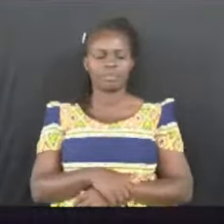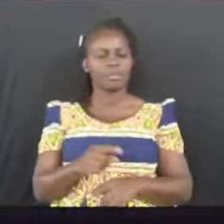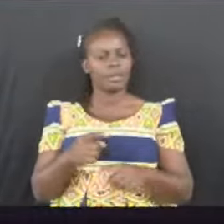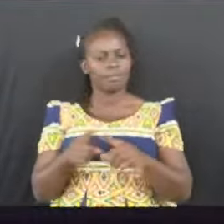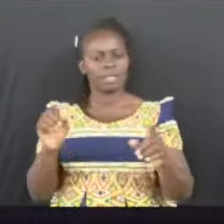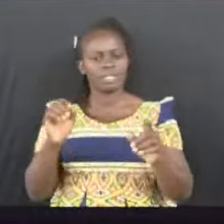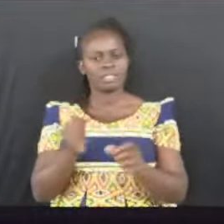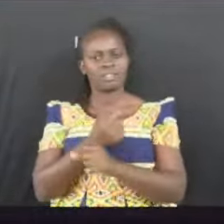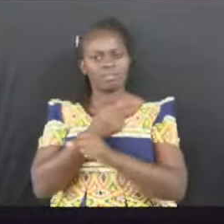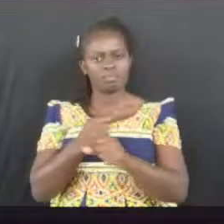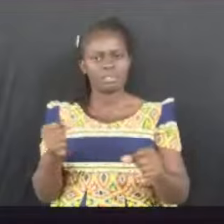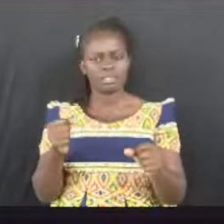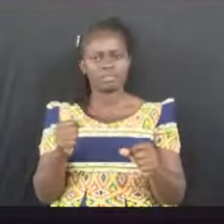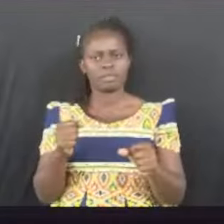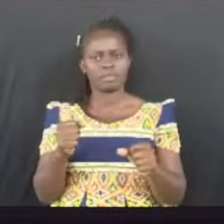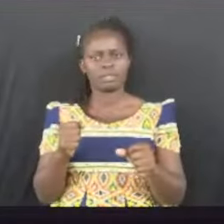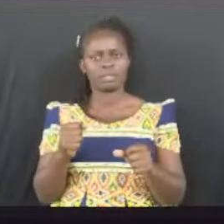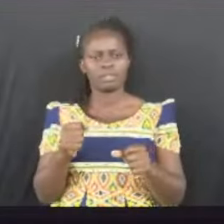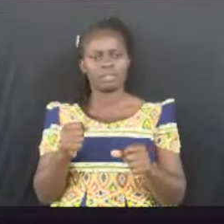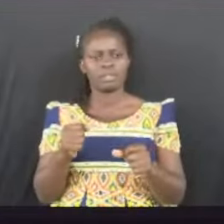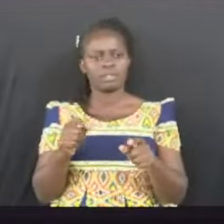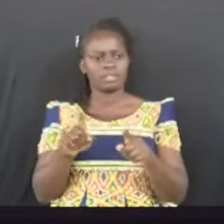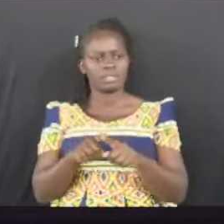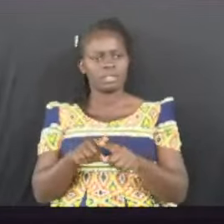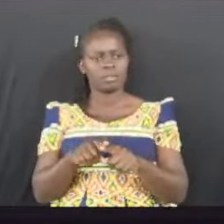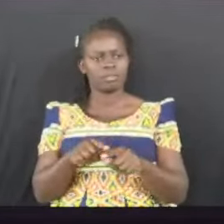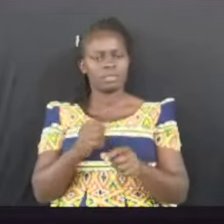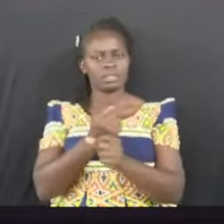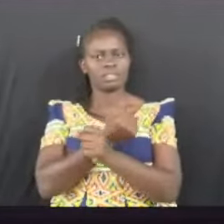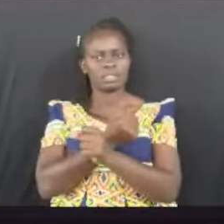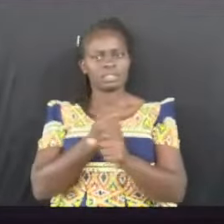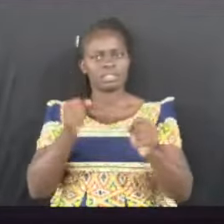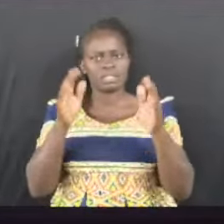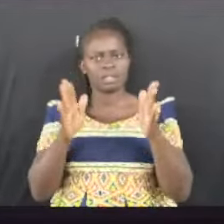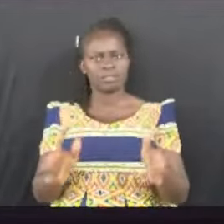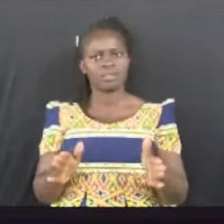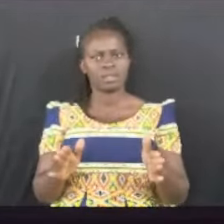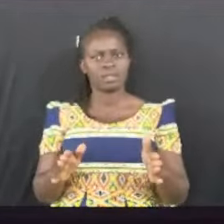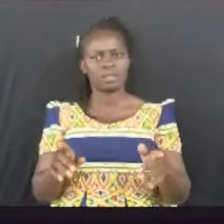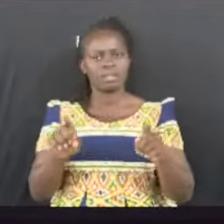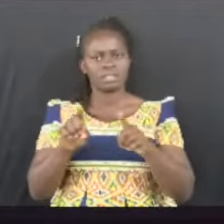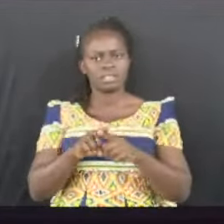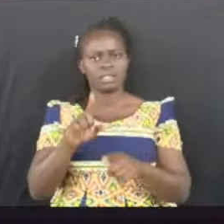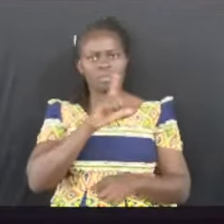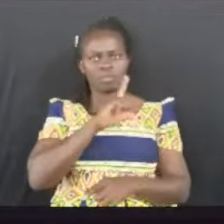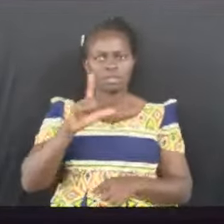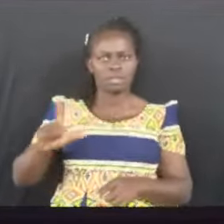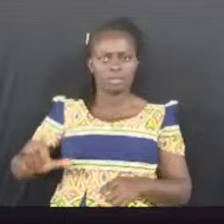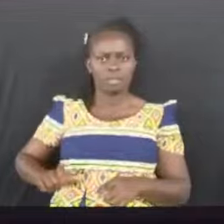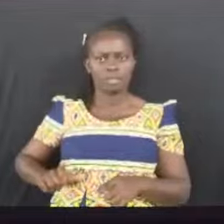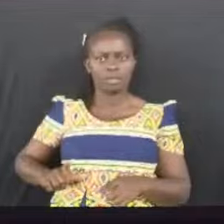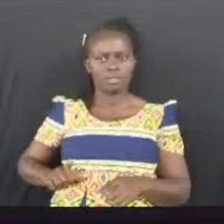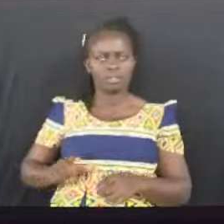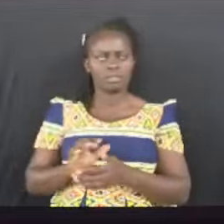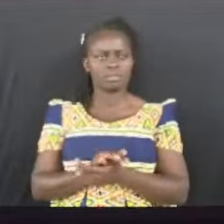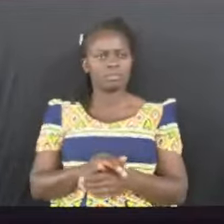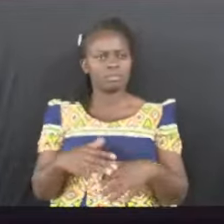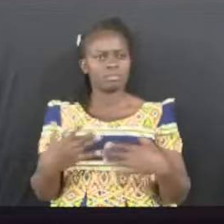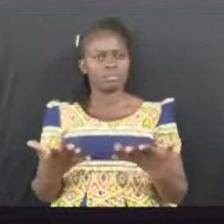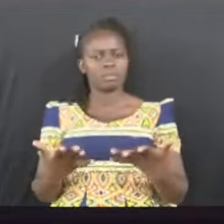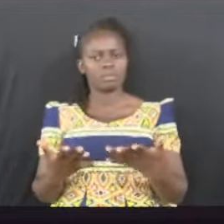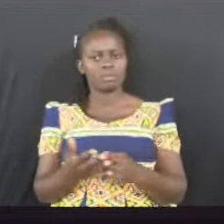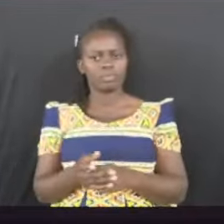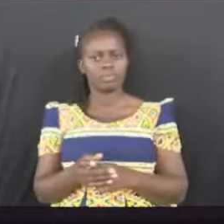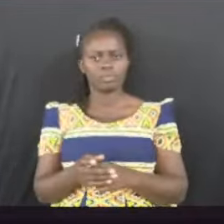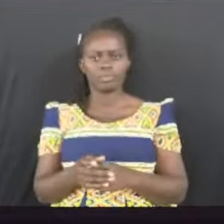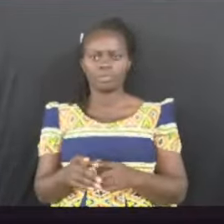not Lord. You see, if he has to be Lord of time. Why? Because you could exist